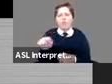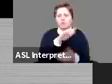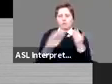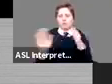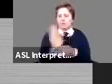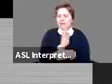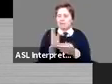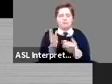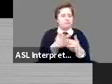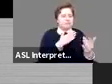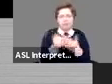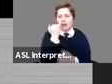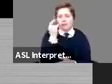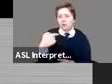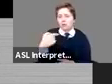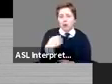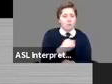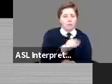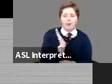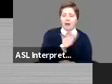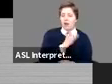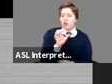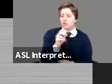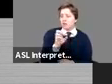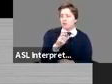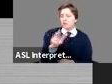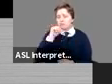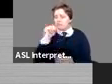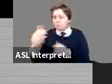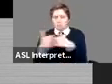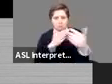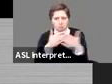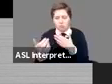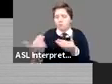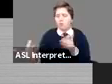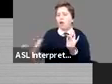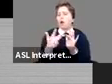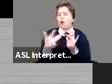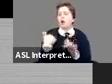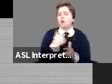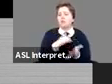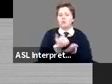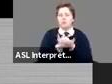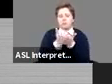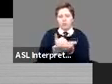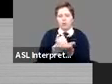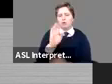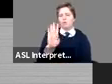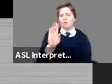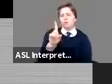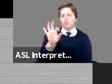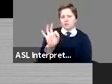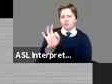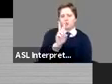business owner, whether you are a member of the Toledo Chamber or not, to reach out to us for help at